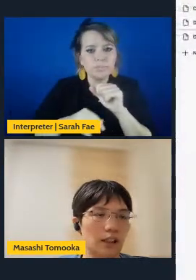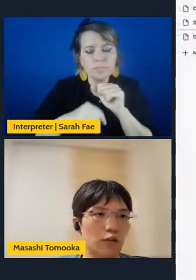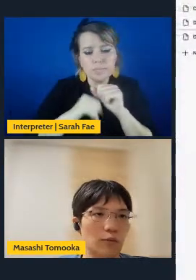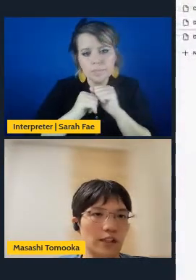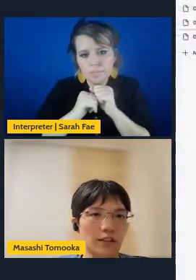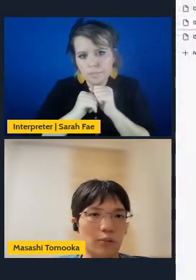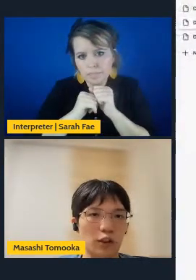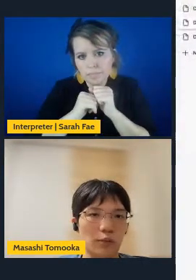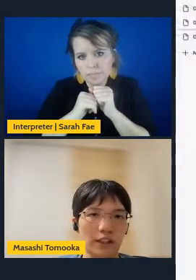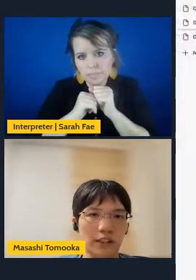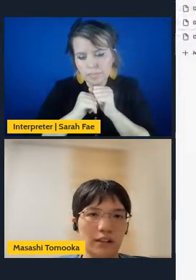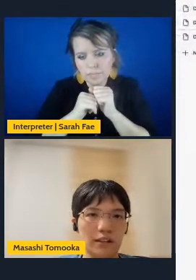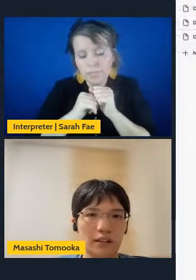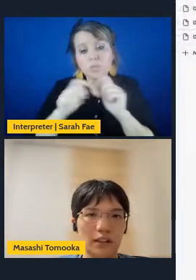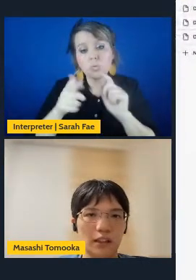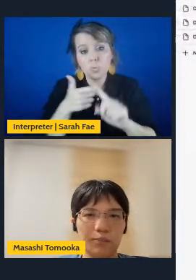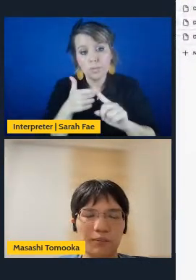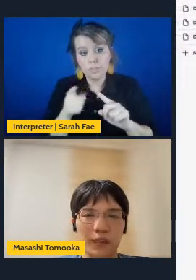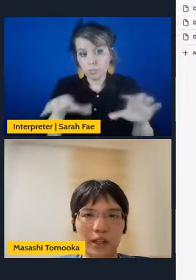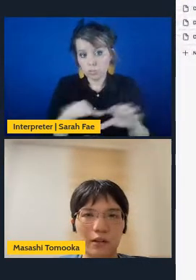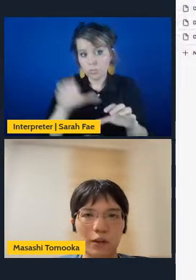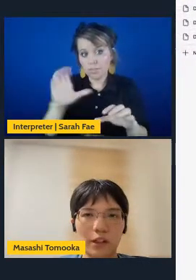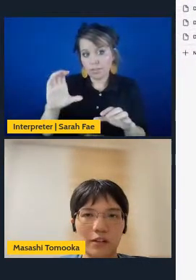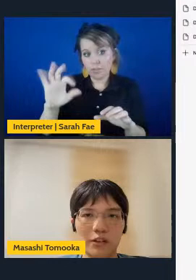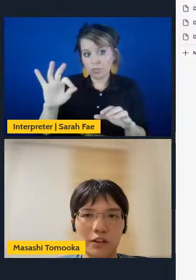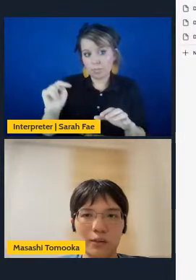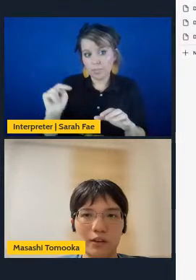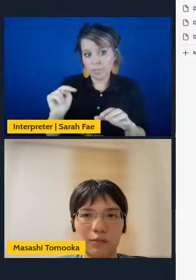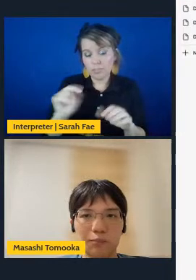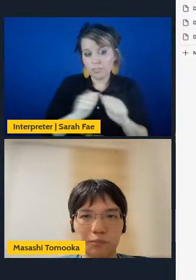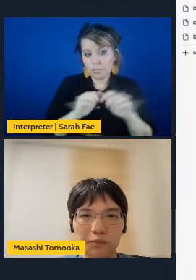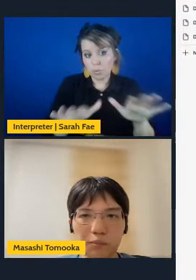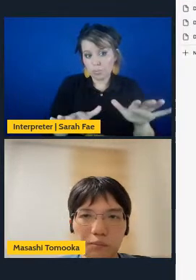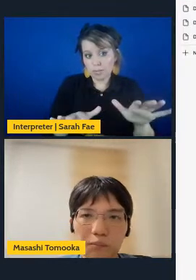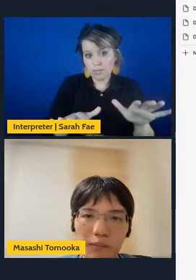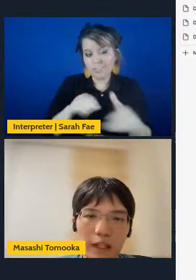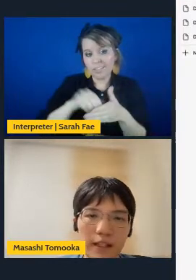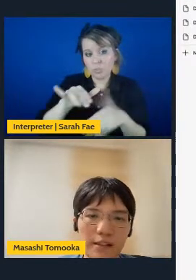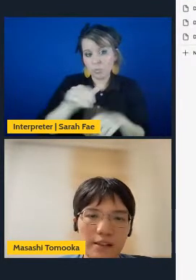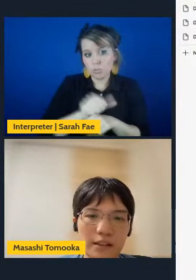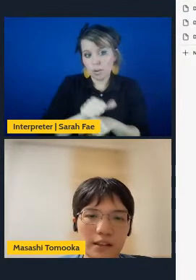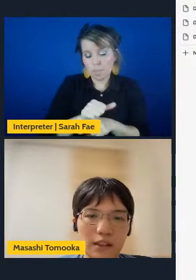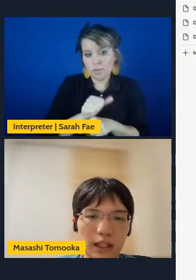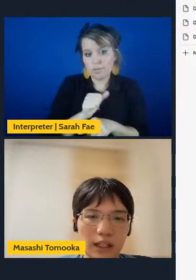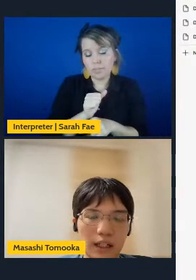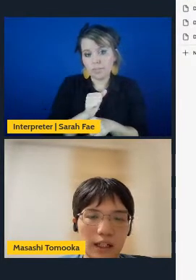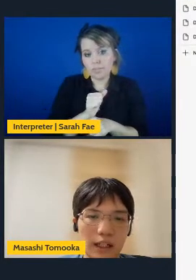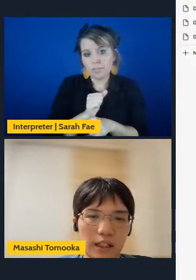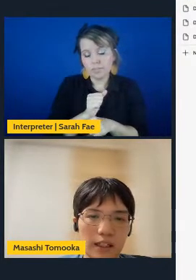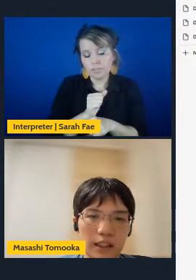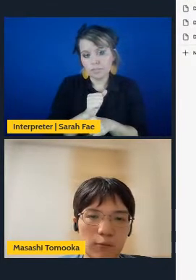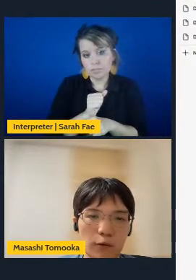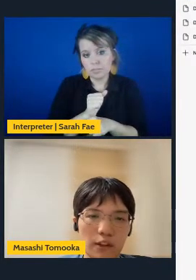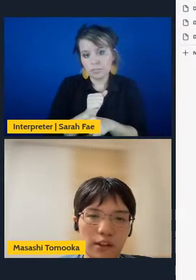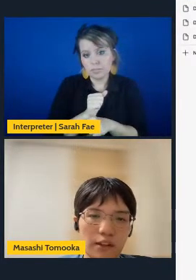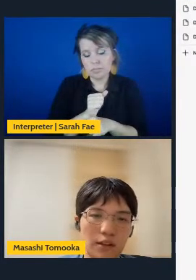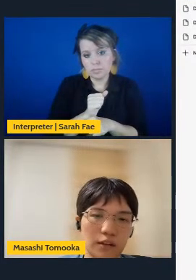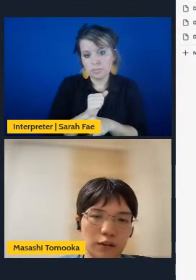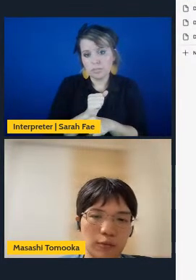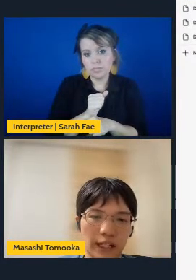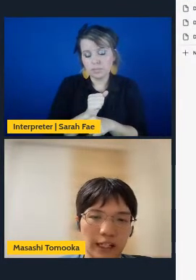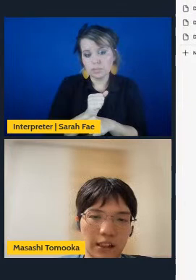run CloudFormation deployment, a code build job is